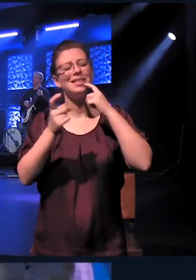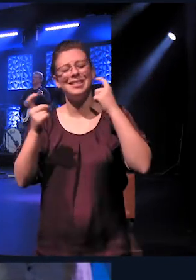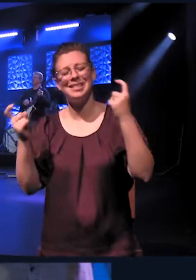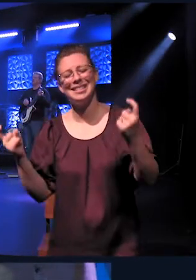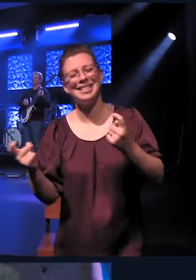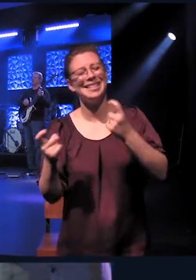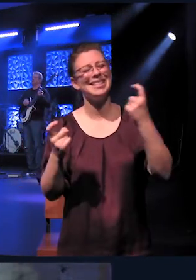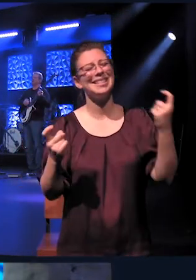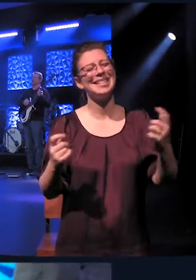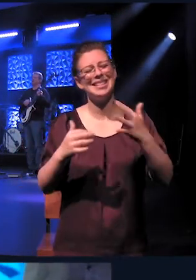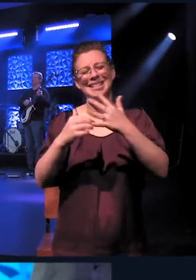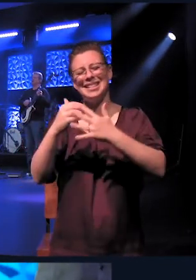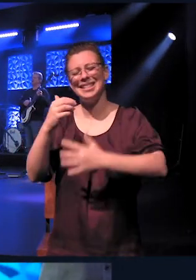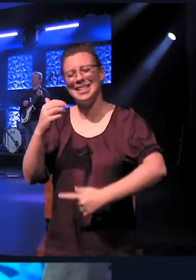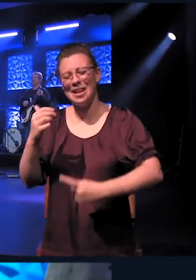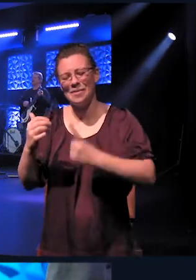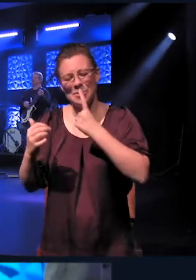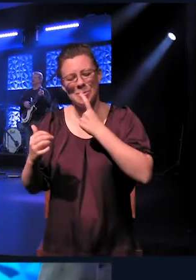owe. My sin.